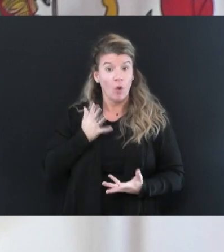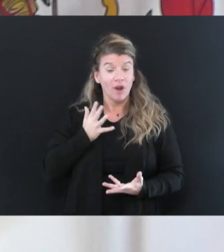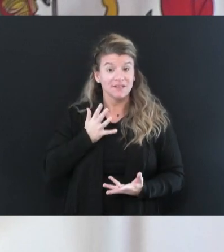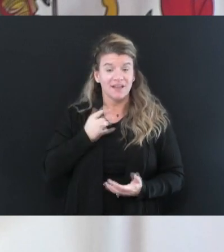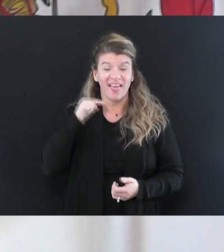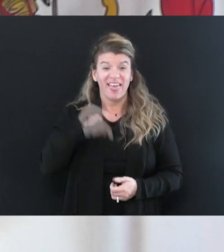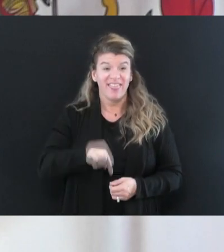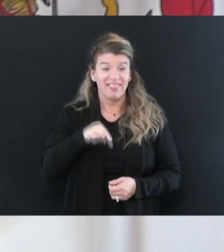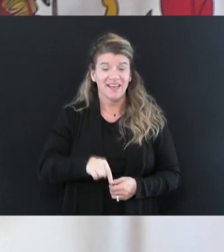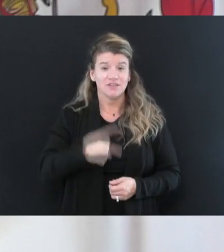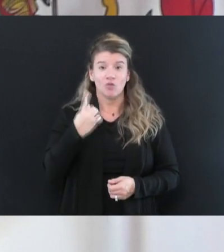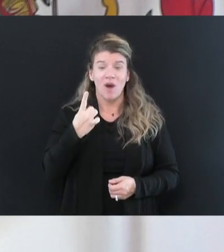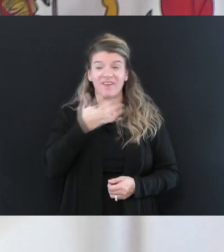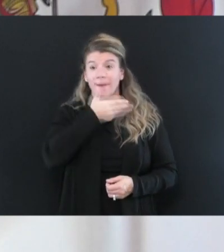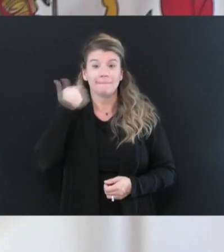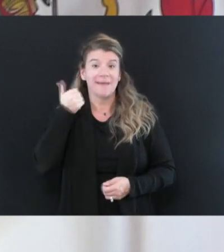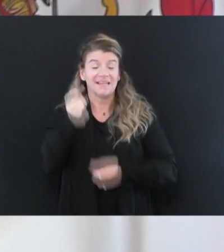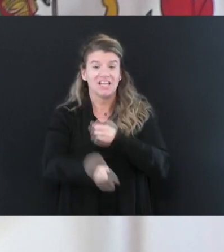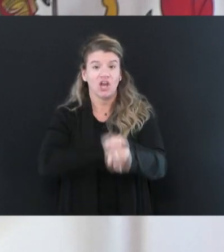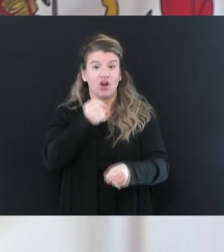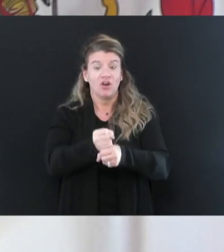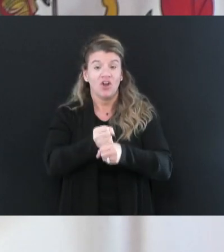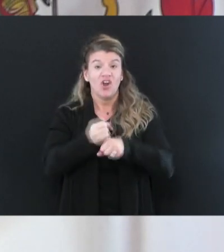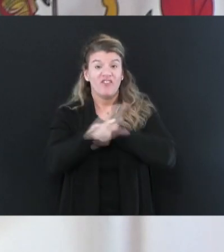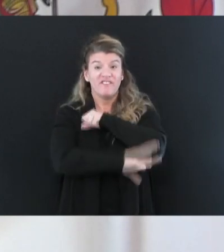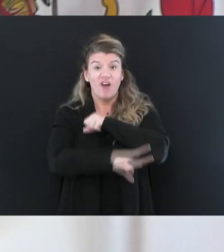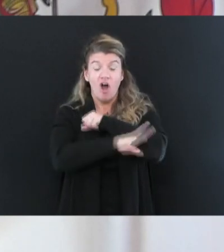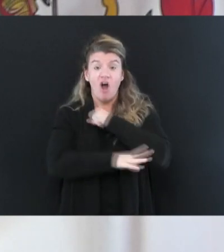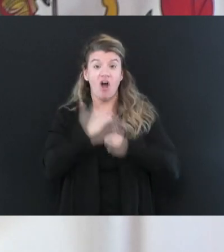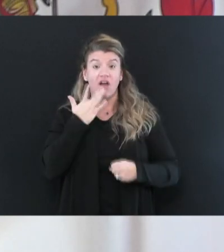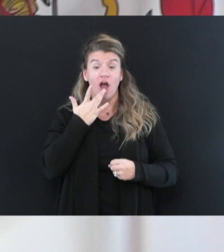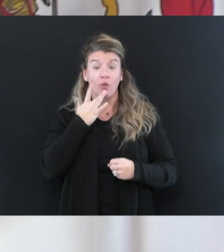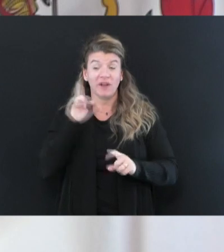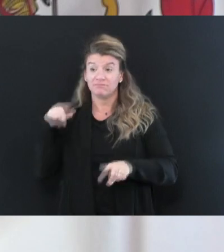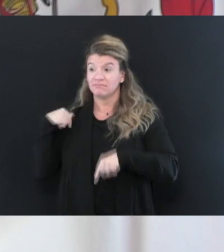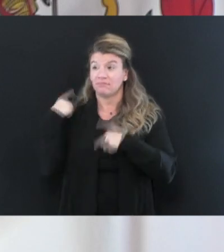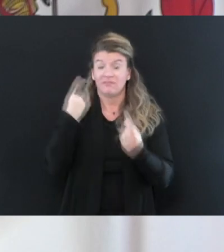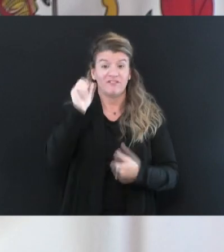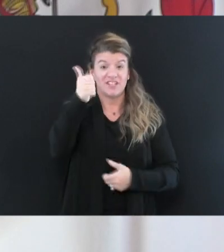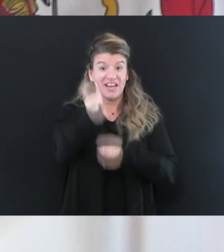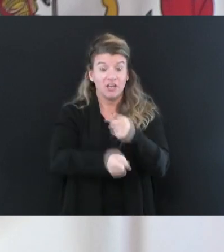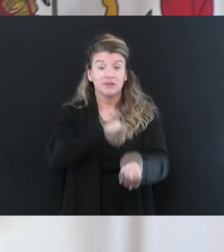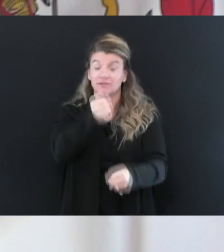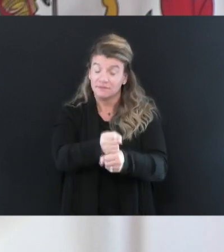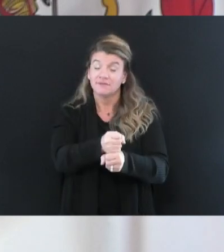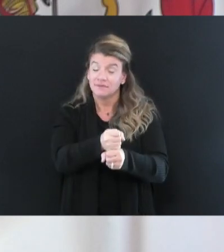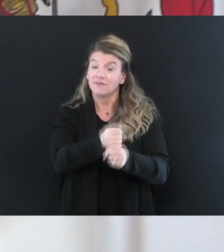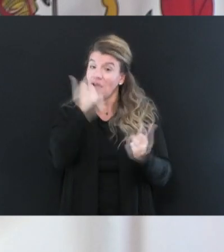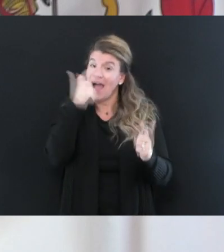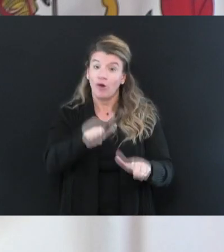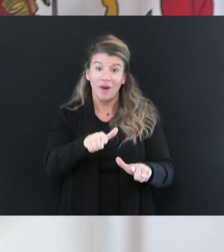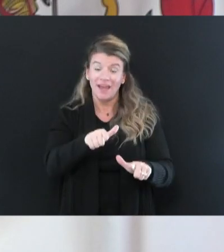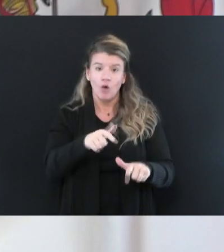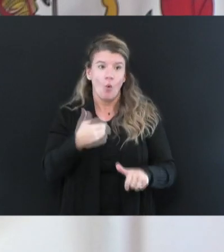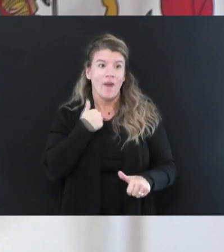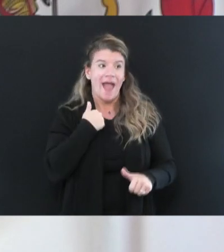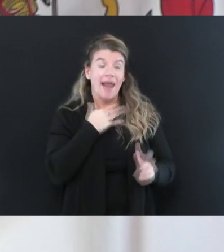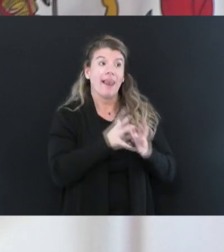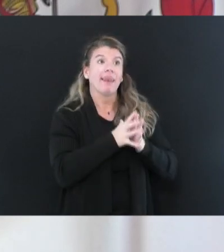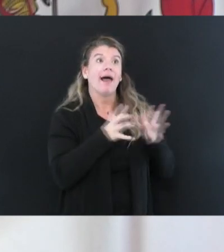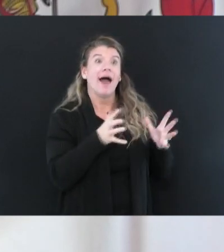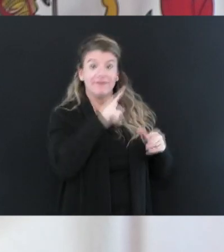the best years for fall color in the past decade. I agree. We had a lot of rain in the summer